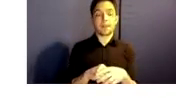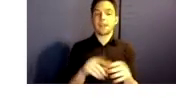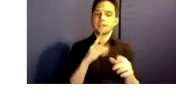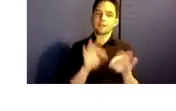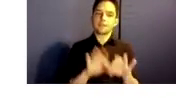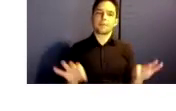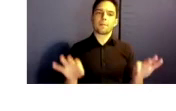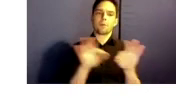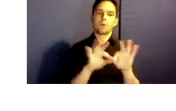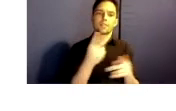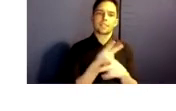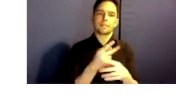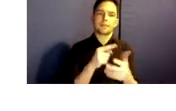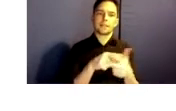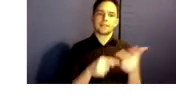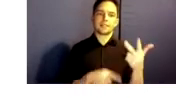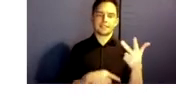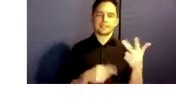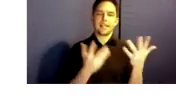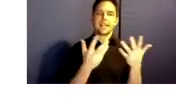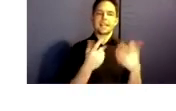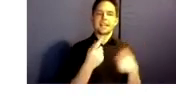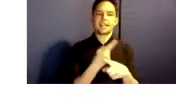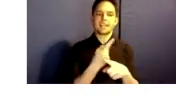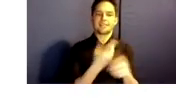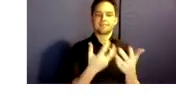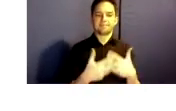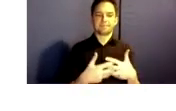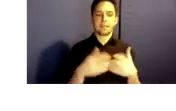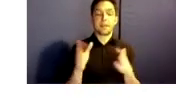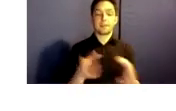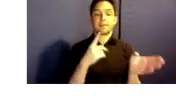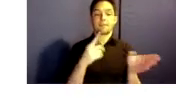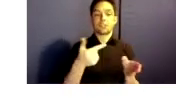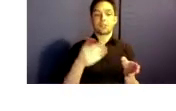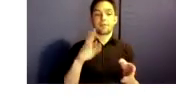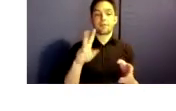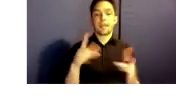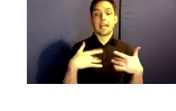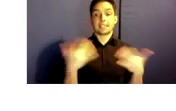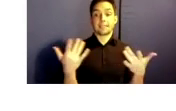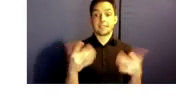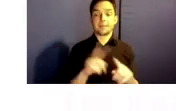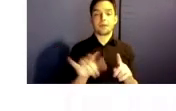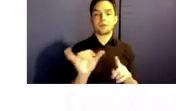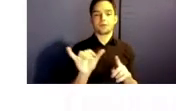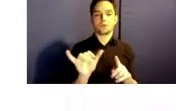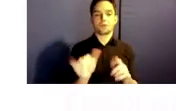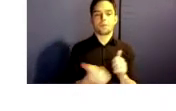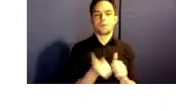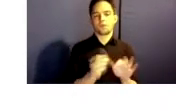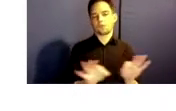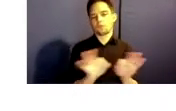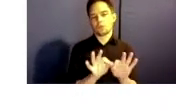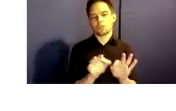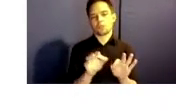keep these 3 elements in mind, not only when planning for GBV activities, but also and most importantly, when